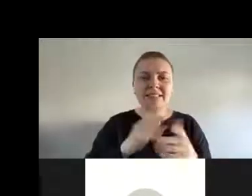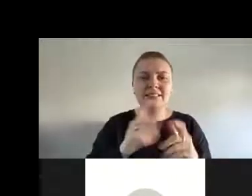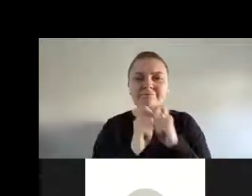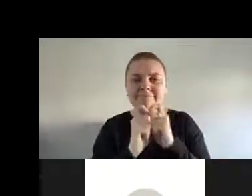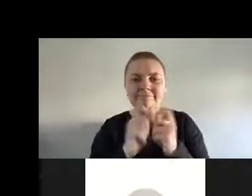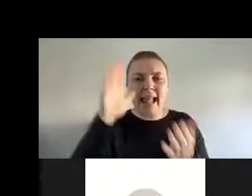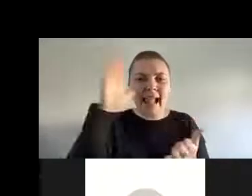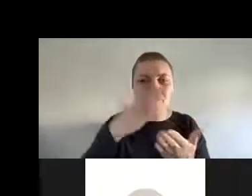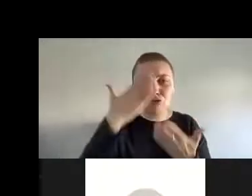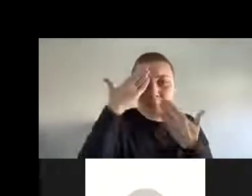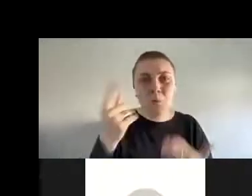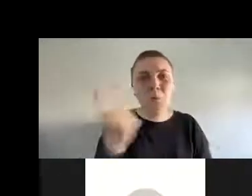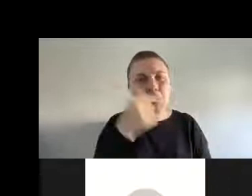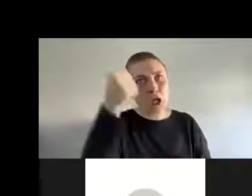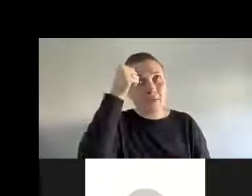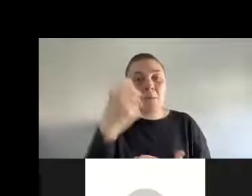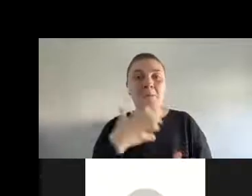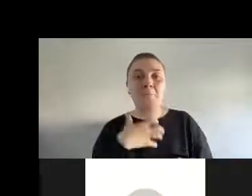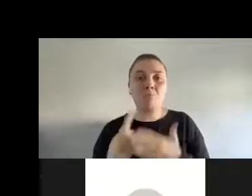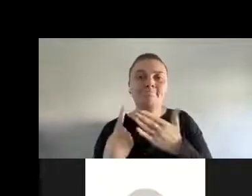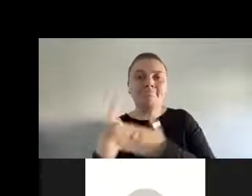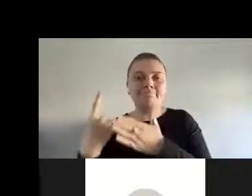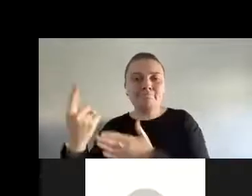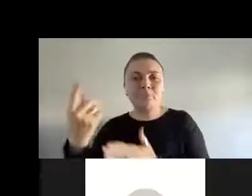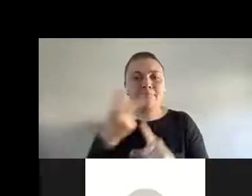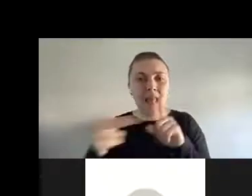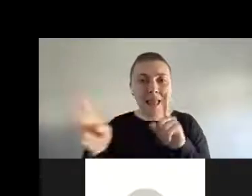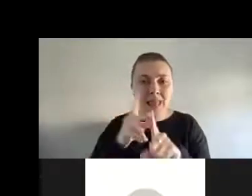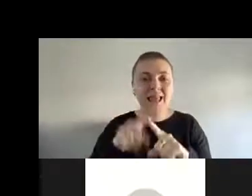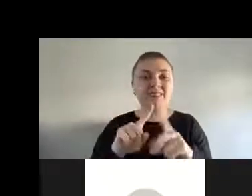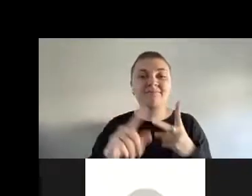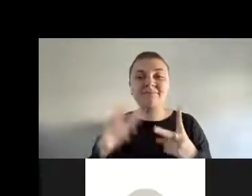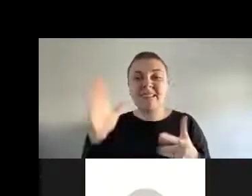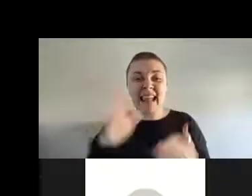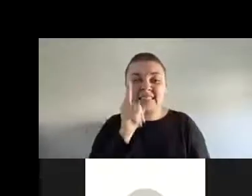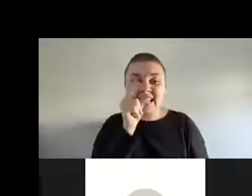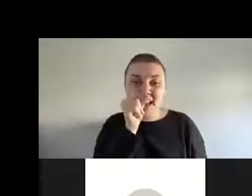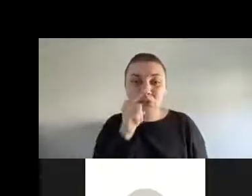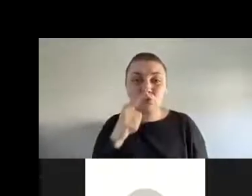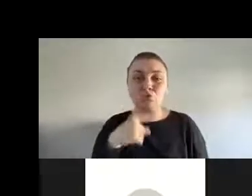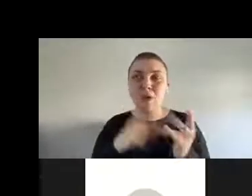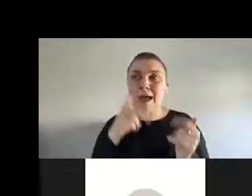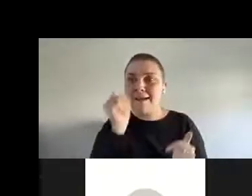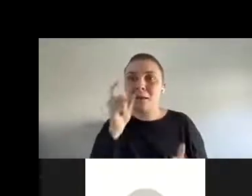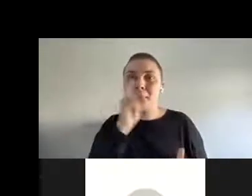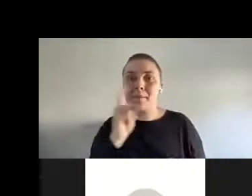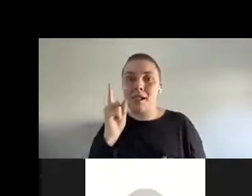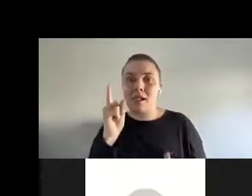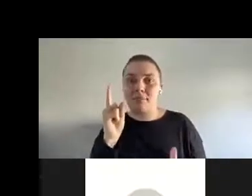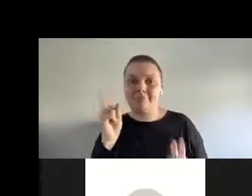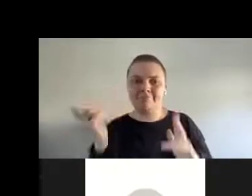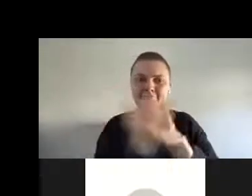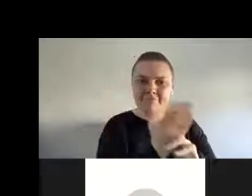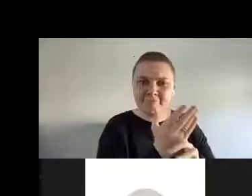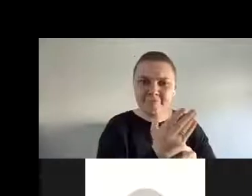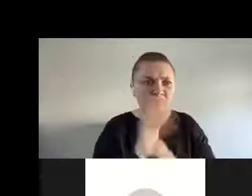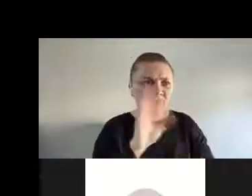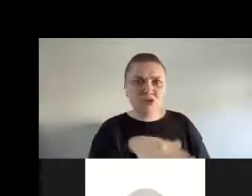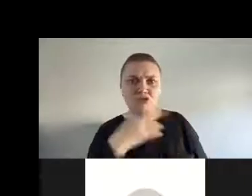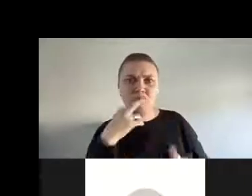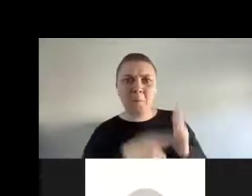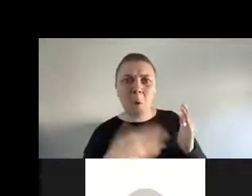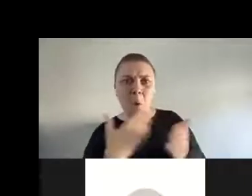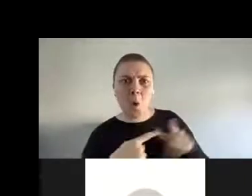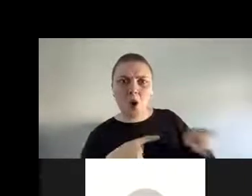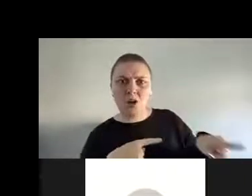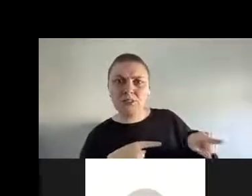to experience violence, and they're going to be less likely to have people step in and report violence against them as